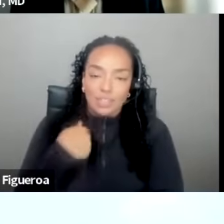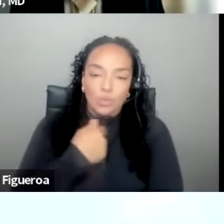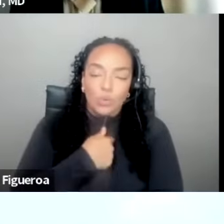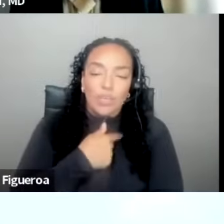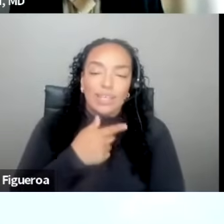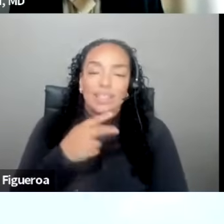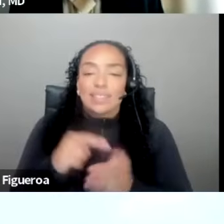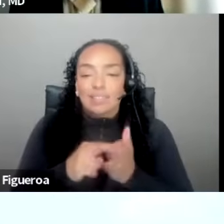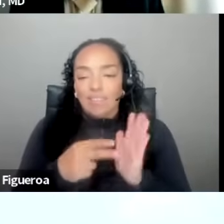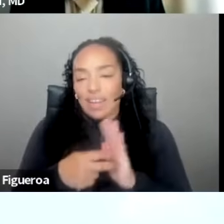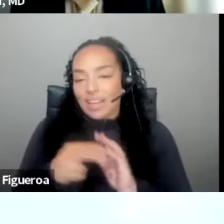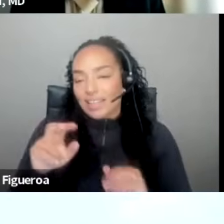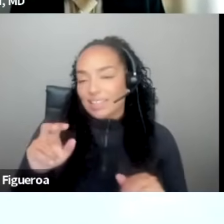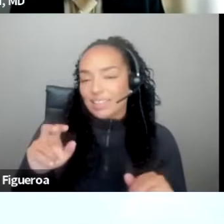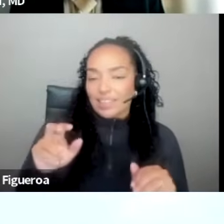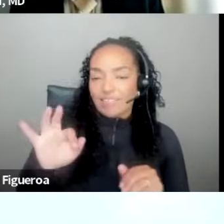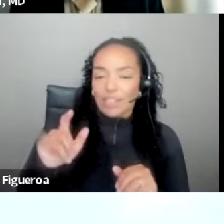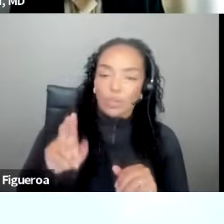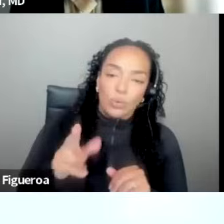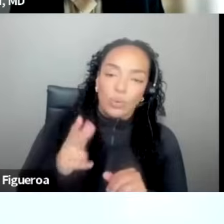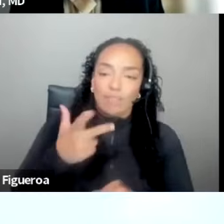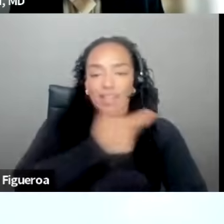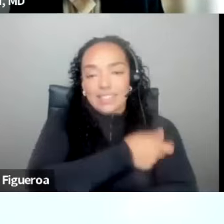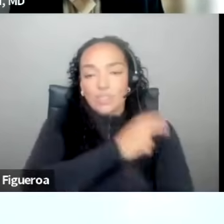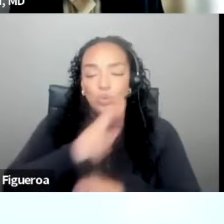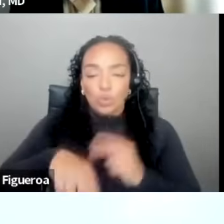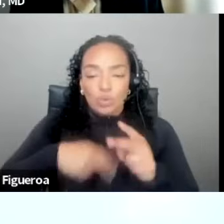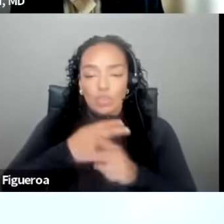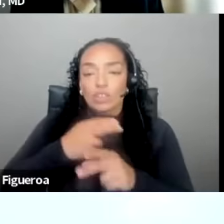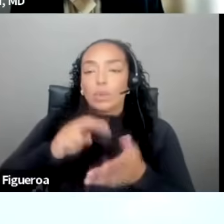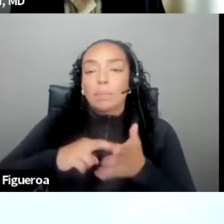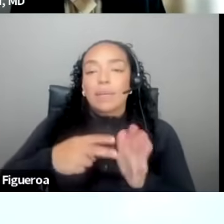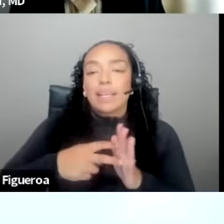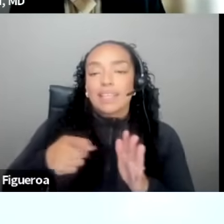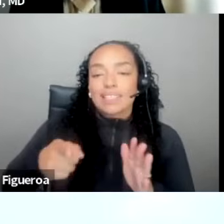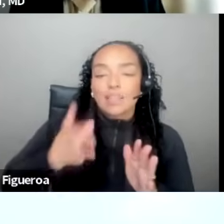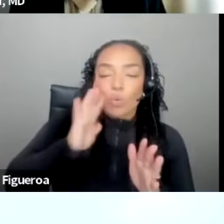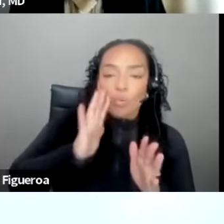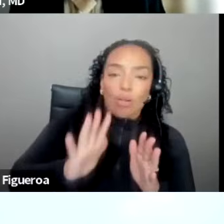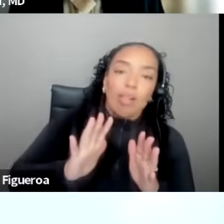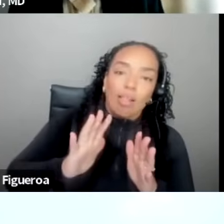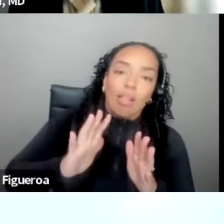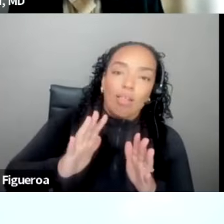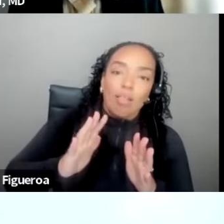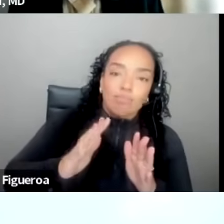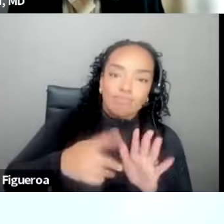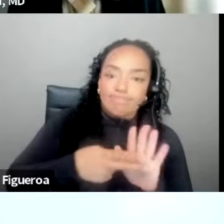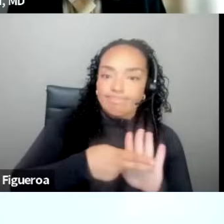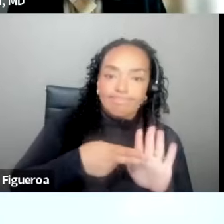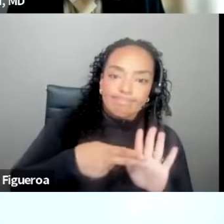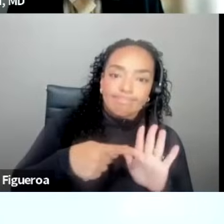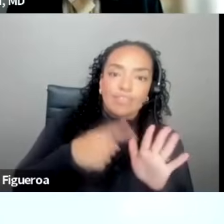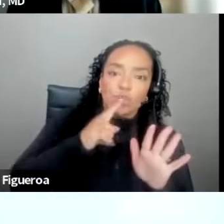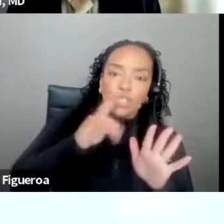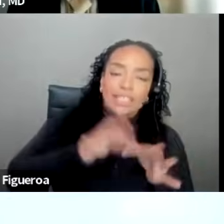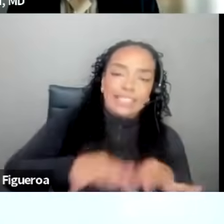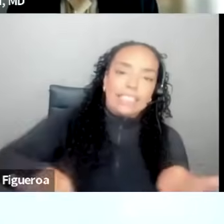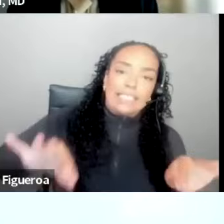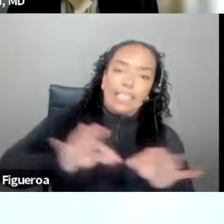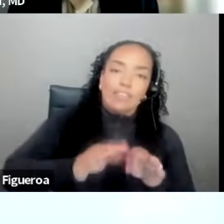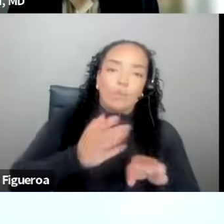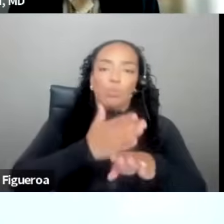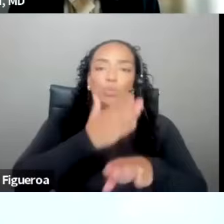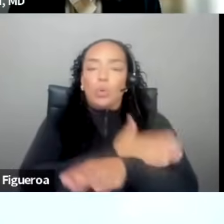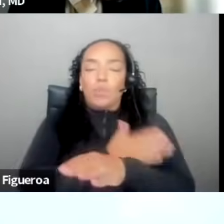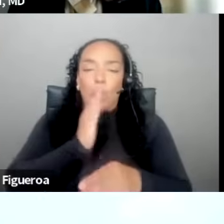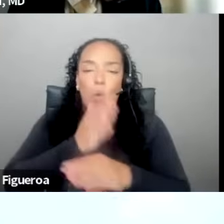vaccine as a vaccine that it marks a significant improvement over existing technologies. Those that